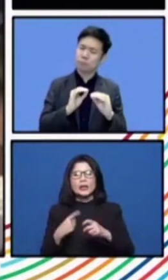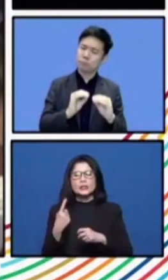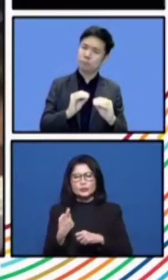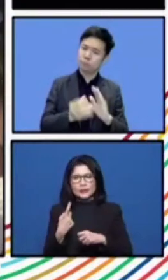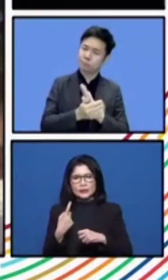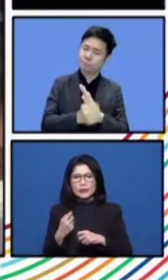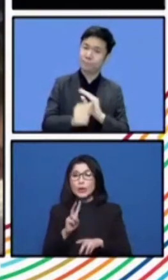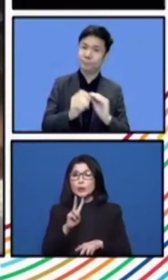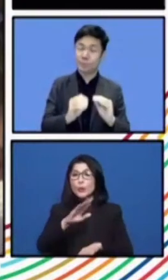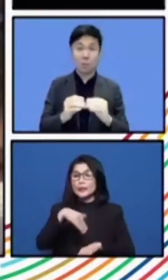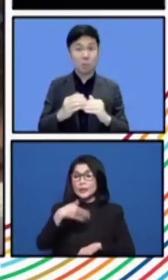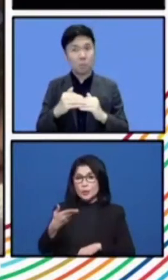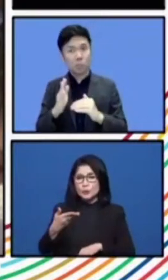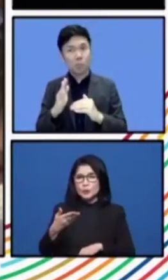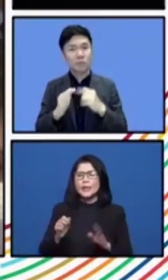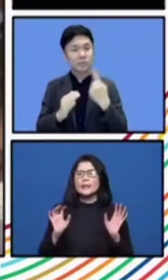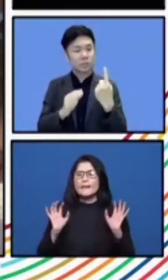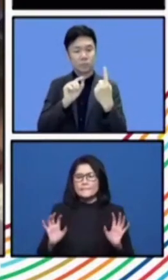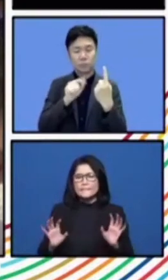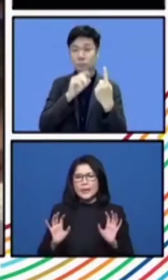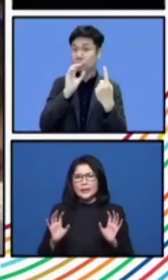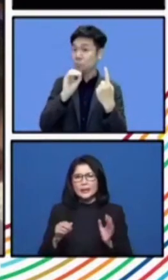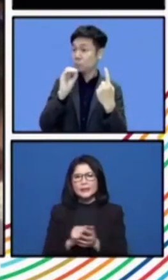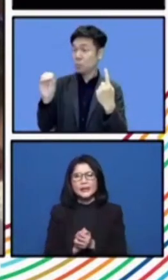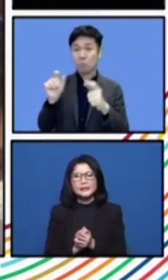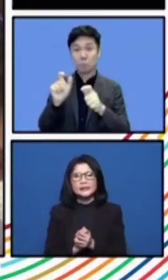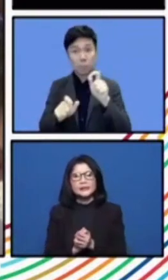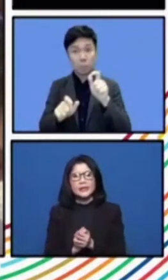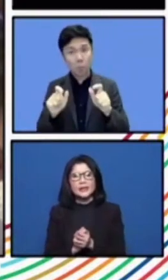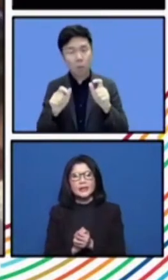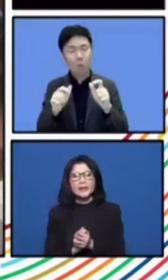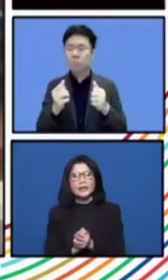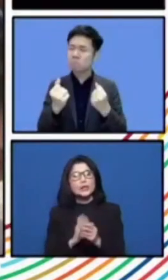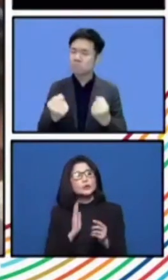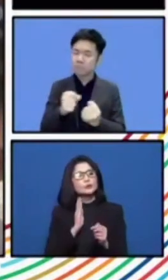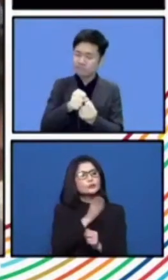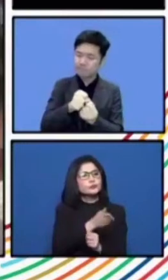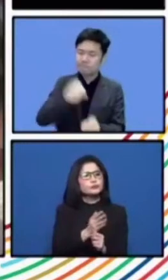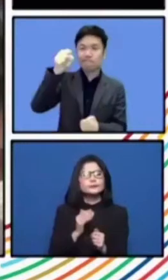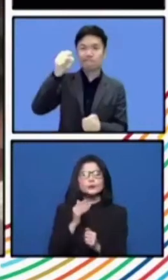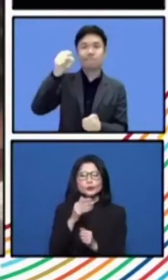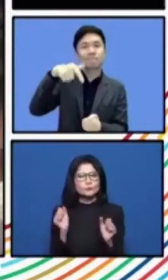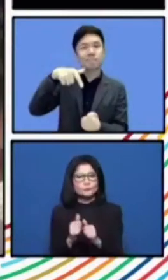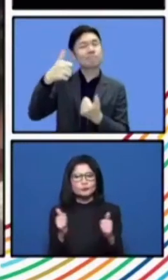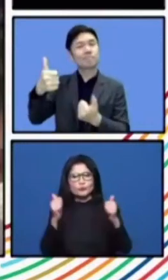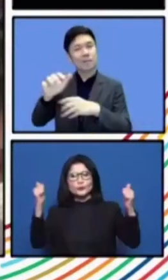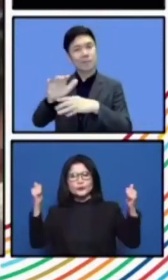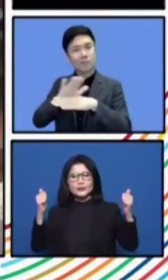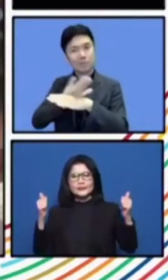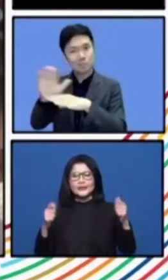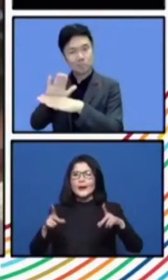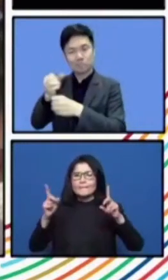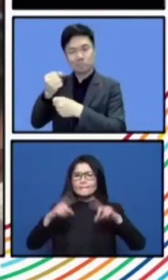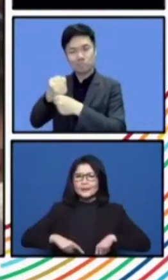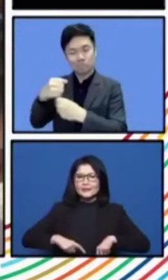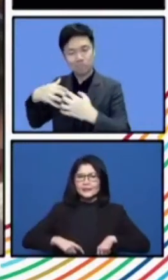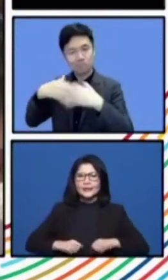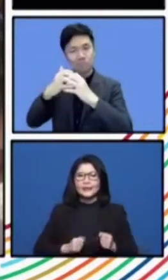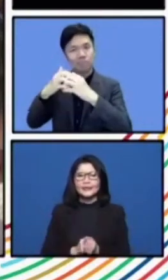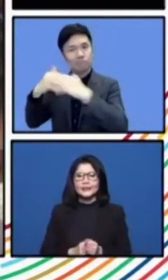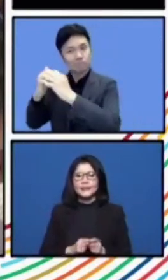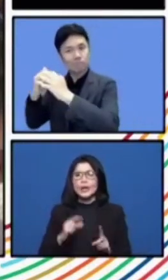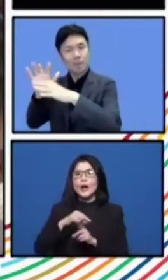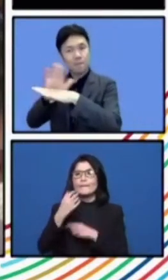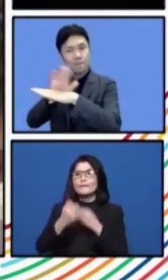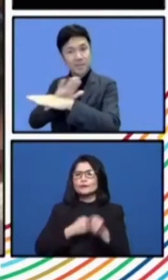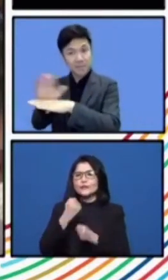successfully from the financial assistance scheme as macro entrepreneurs the lockdown situation due